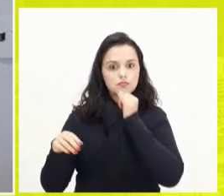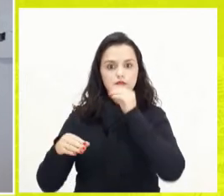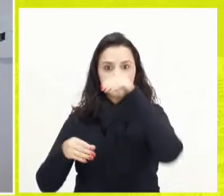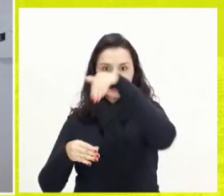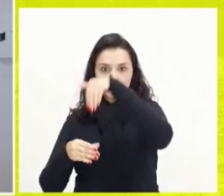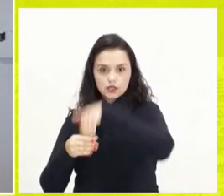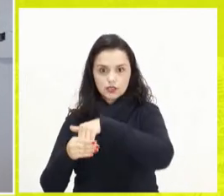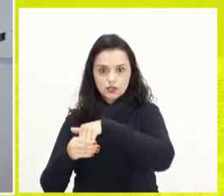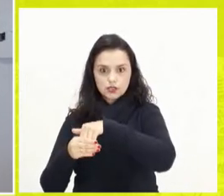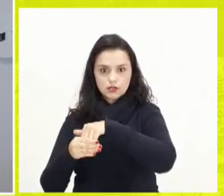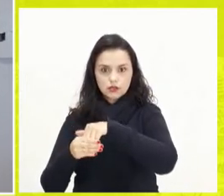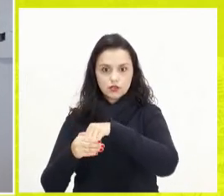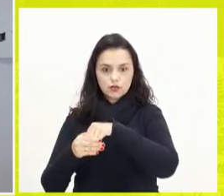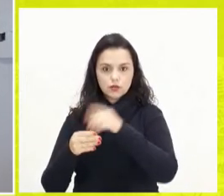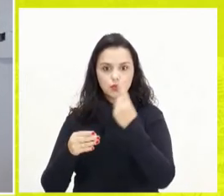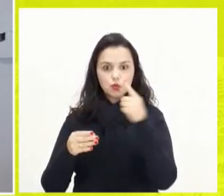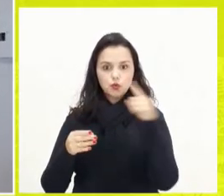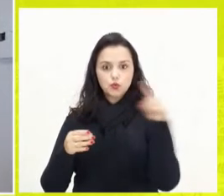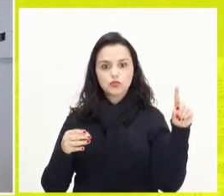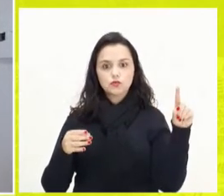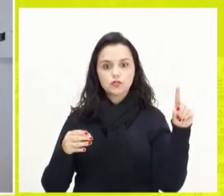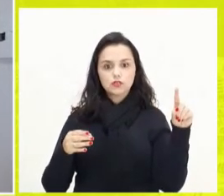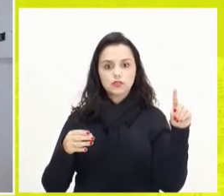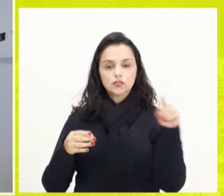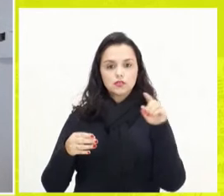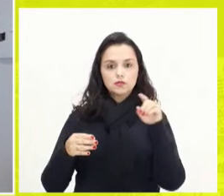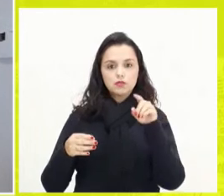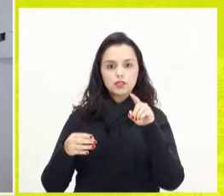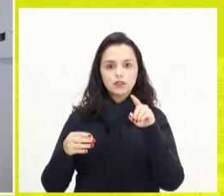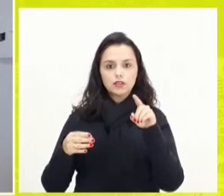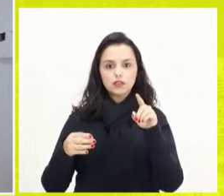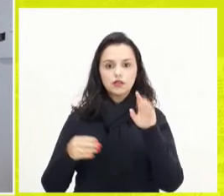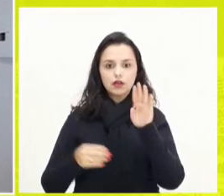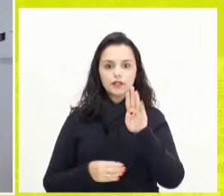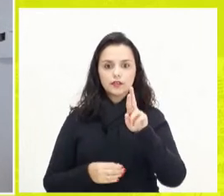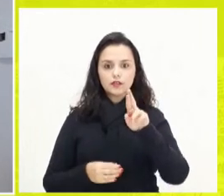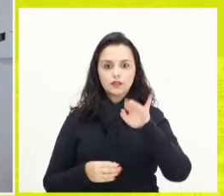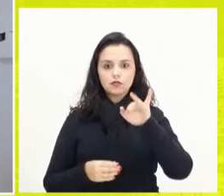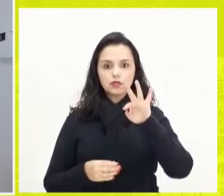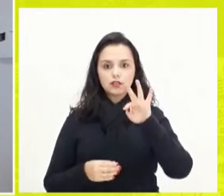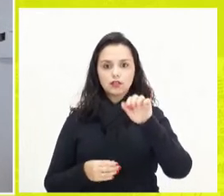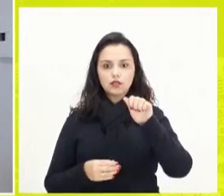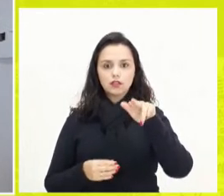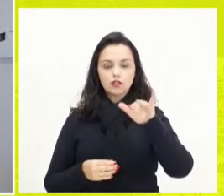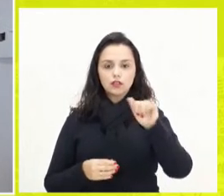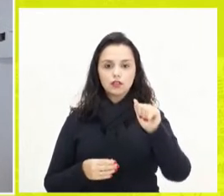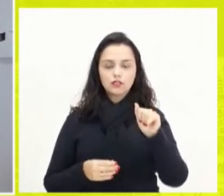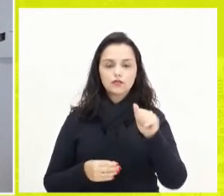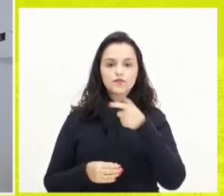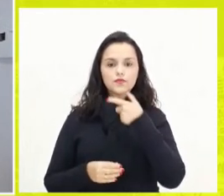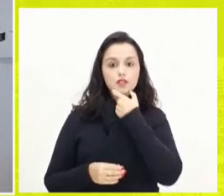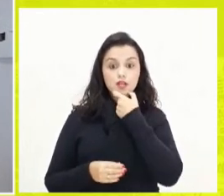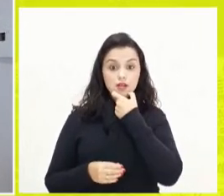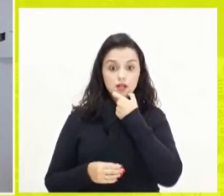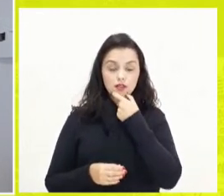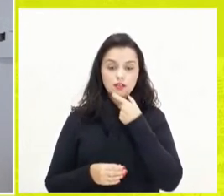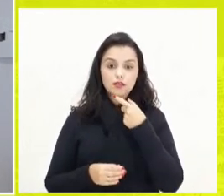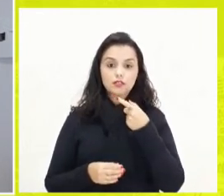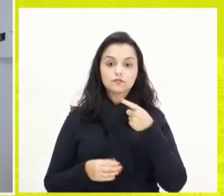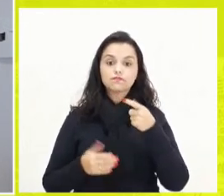work in the last previous election for instance the political parties